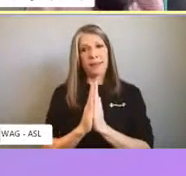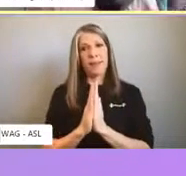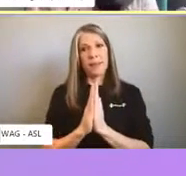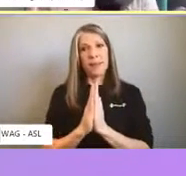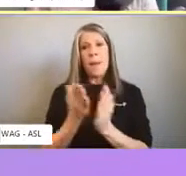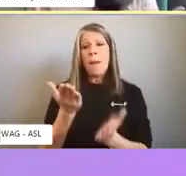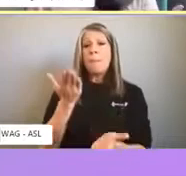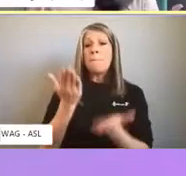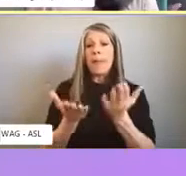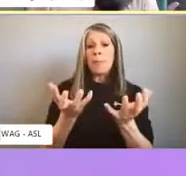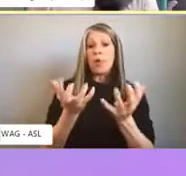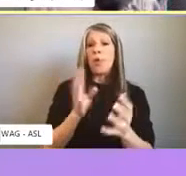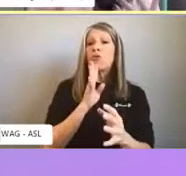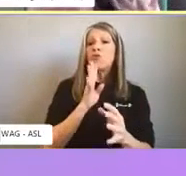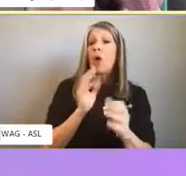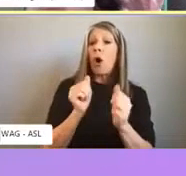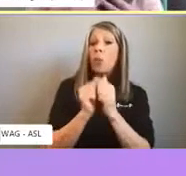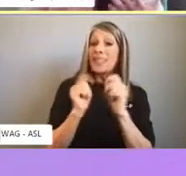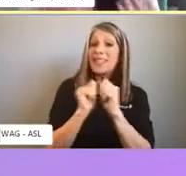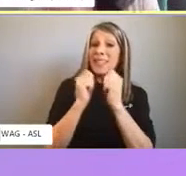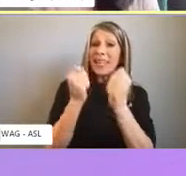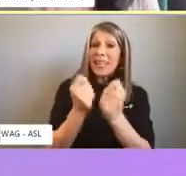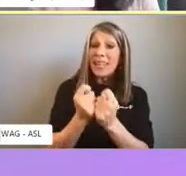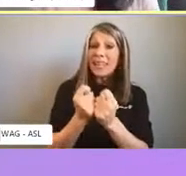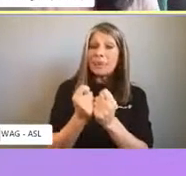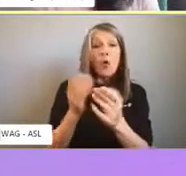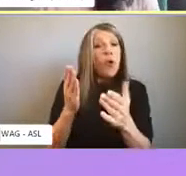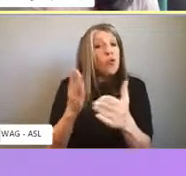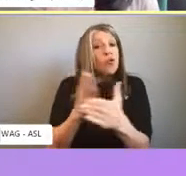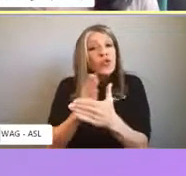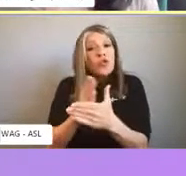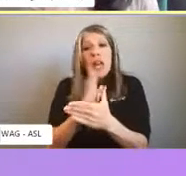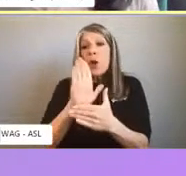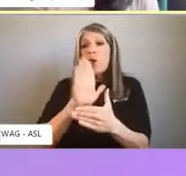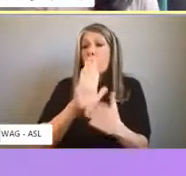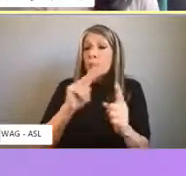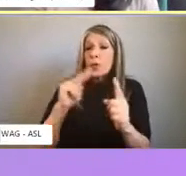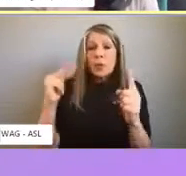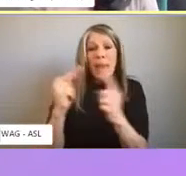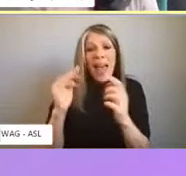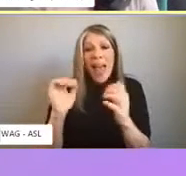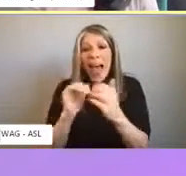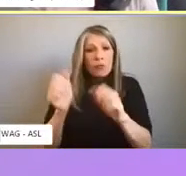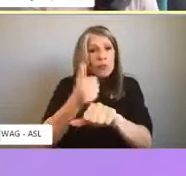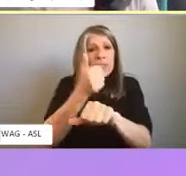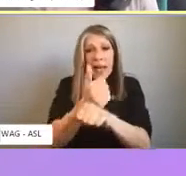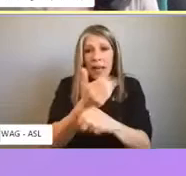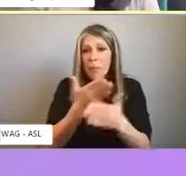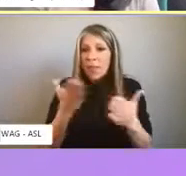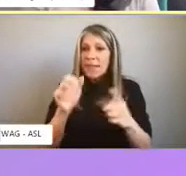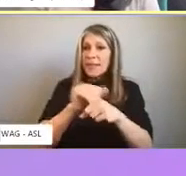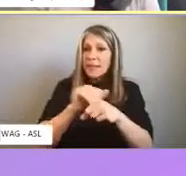Maybe you want to talk with teams or just share your insights on how to put certain things into practice.